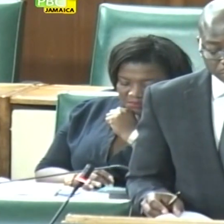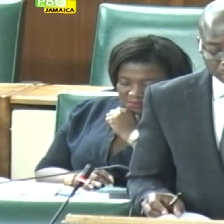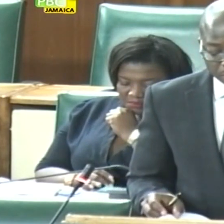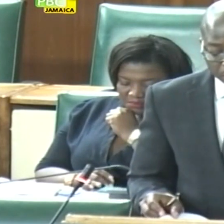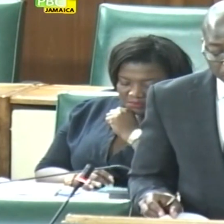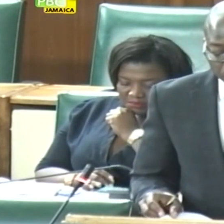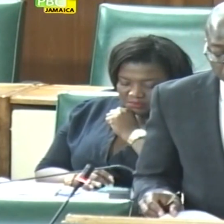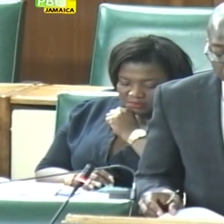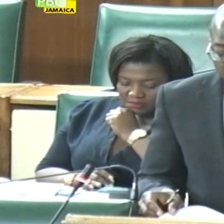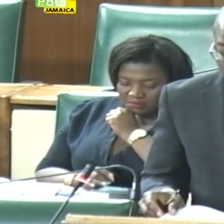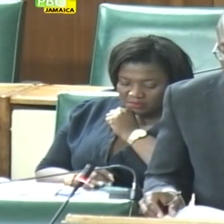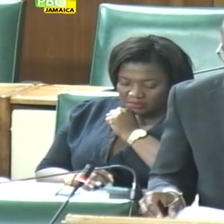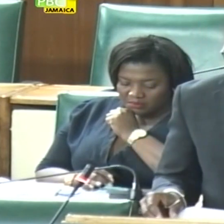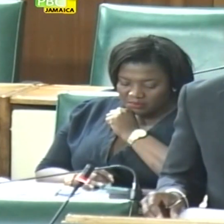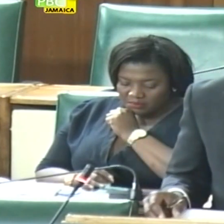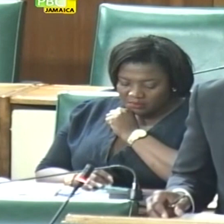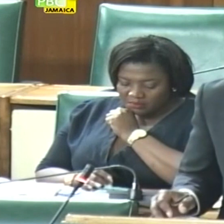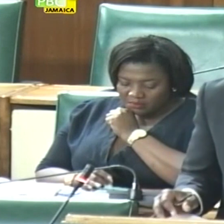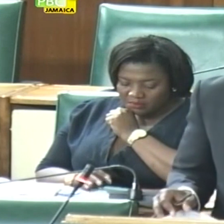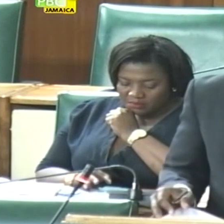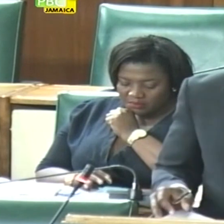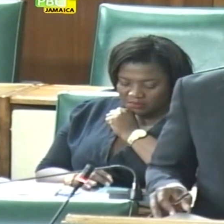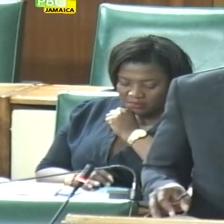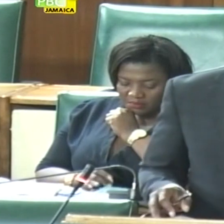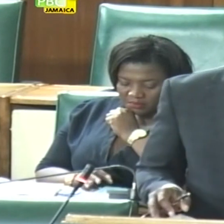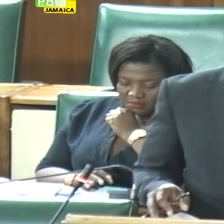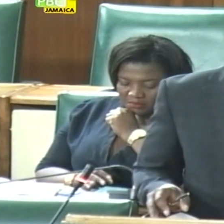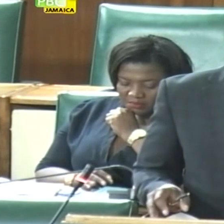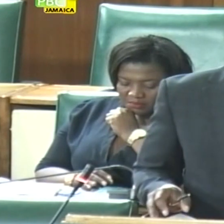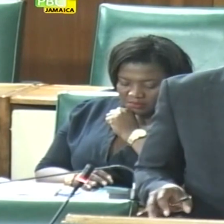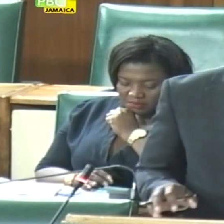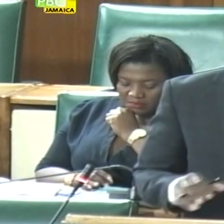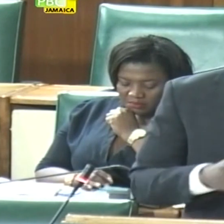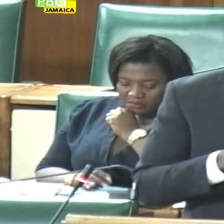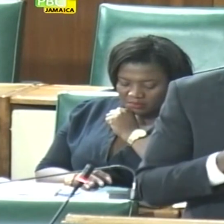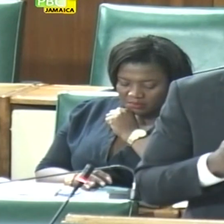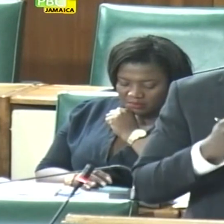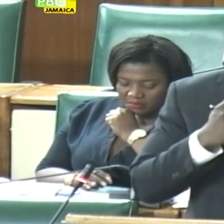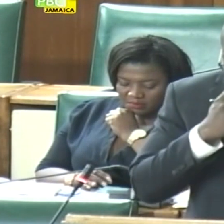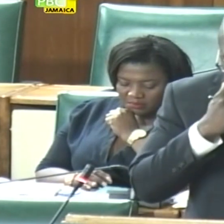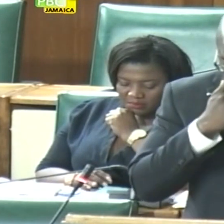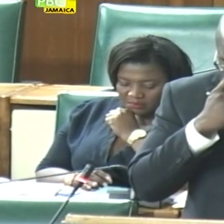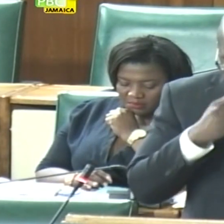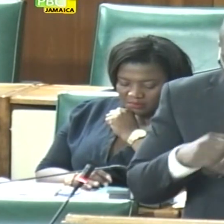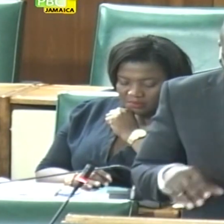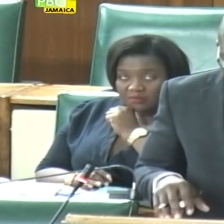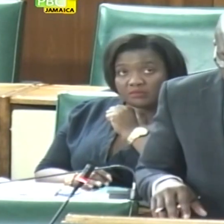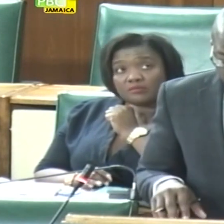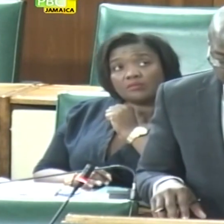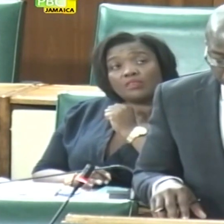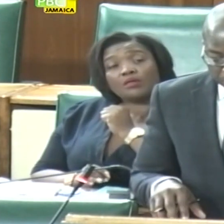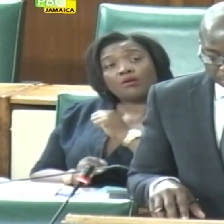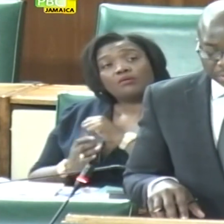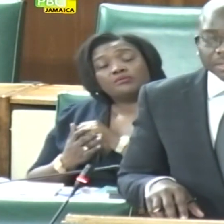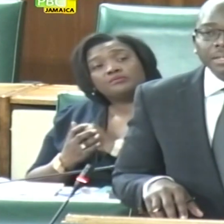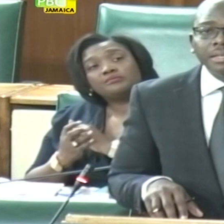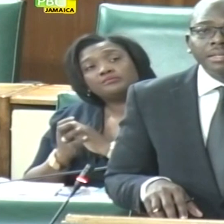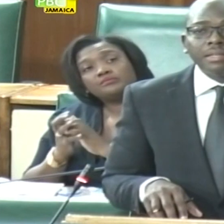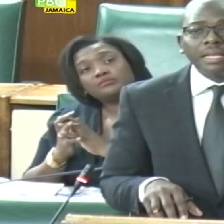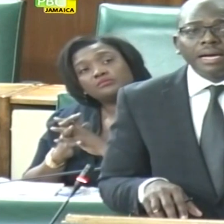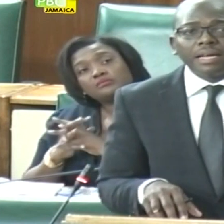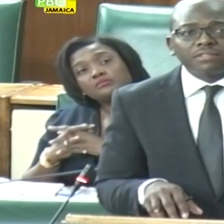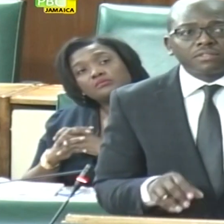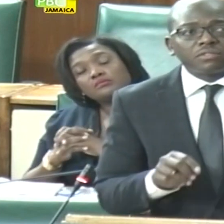Representatives, so that the industry would continue, Mr. President, to benefit from the concession. Mr. President,